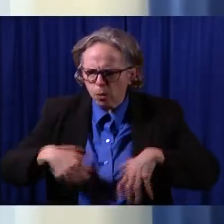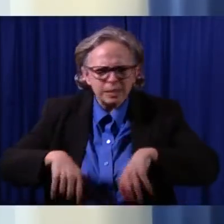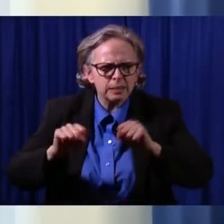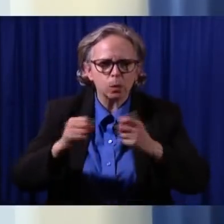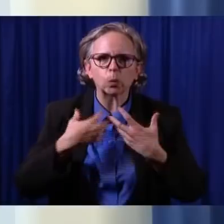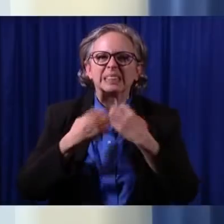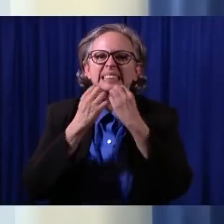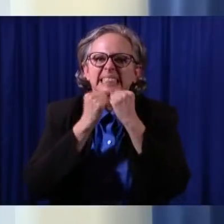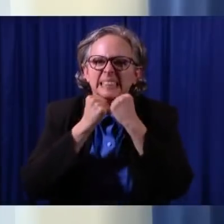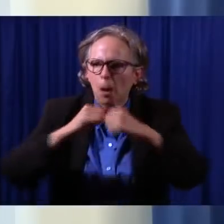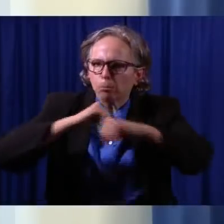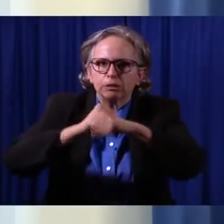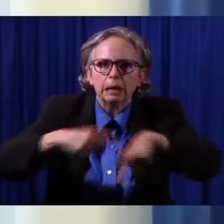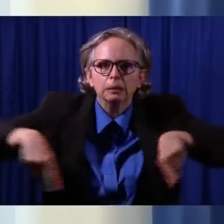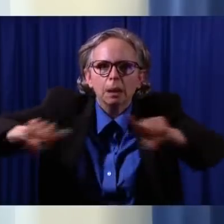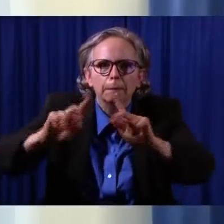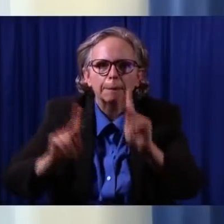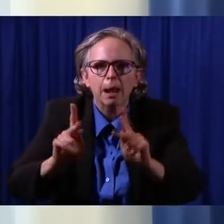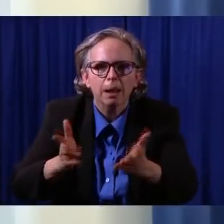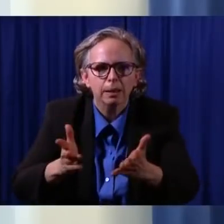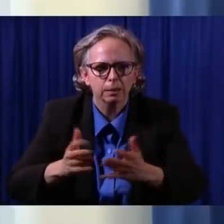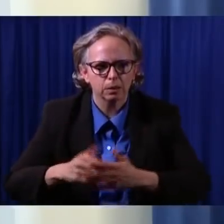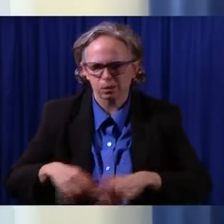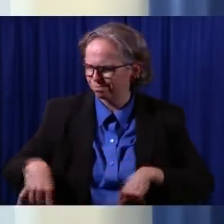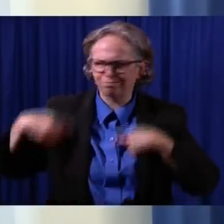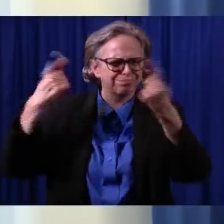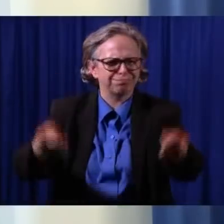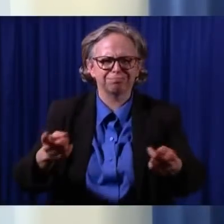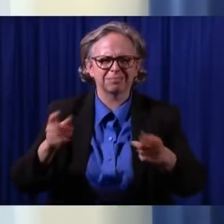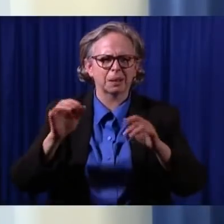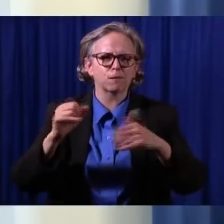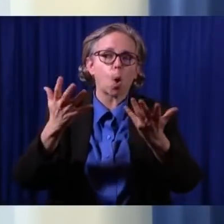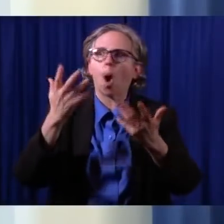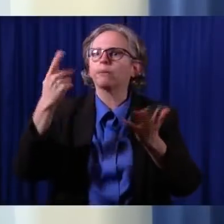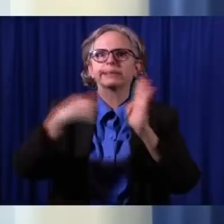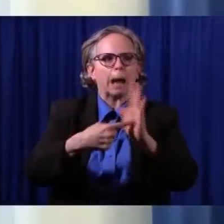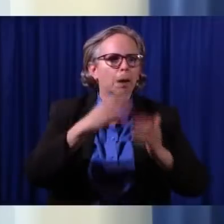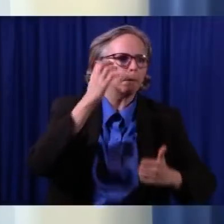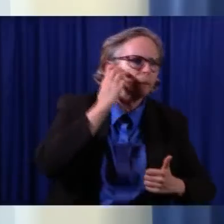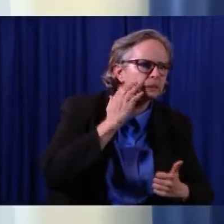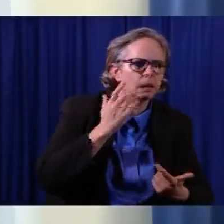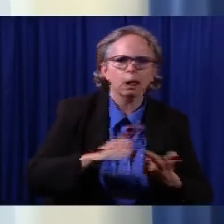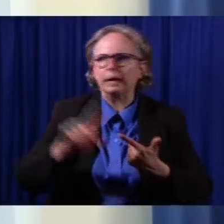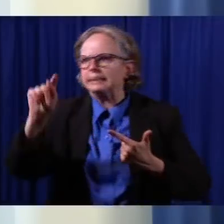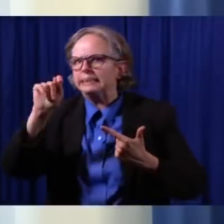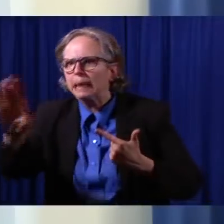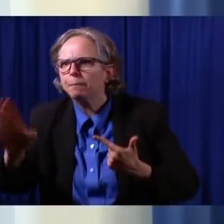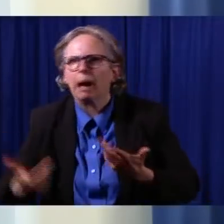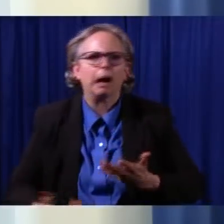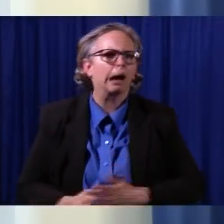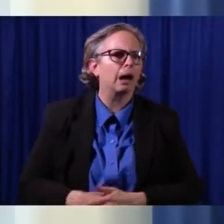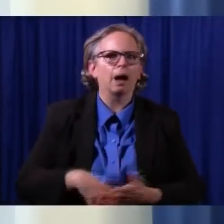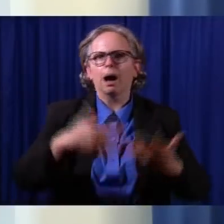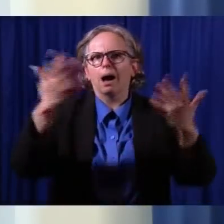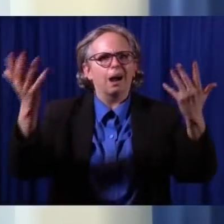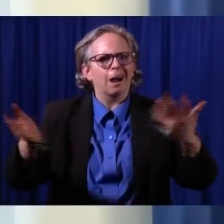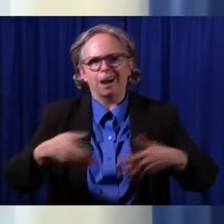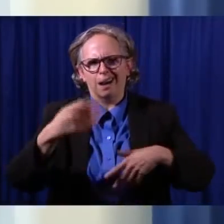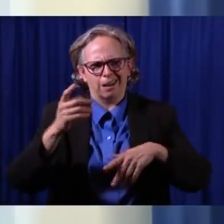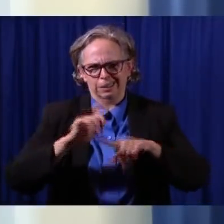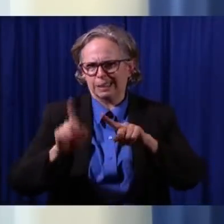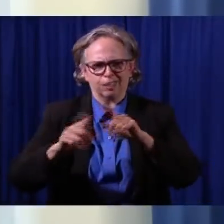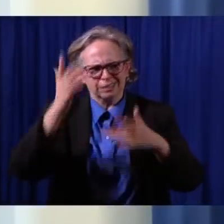from TB to measles, and it goes on all the time. But it's certainly something we're all learning a lot more about during